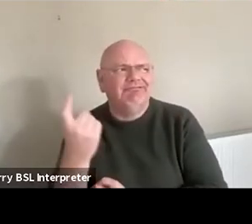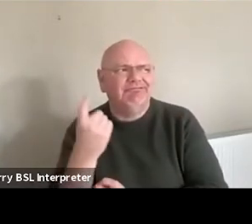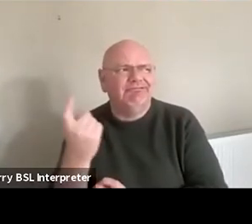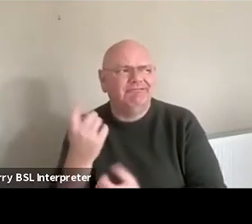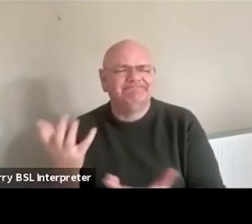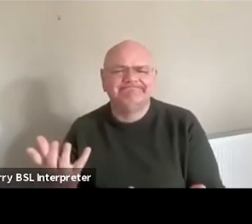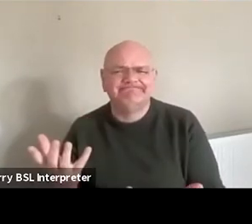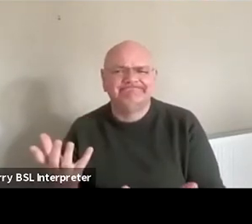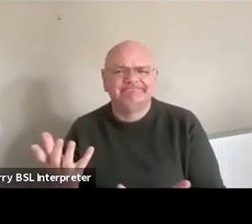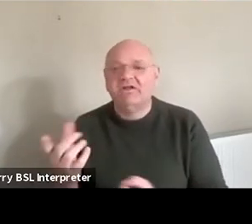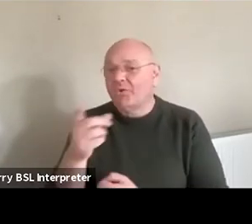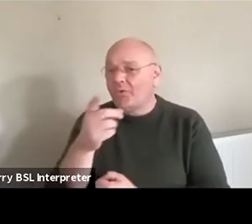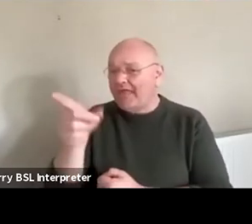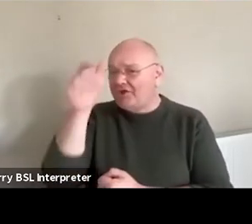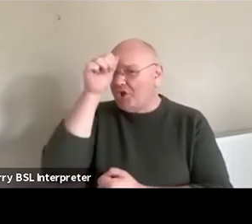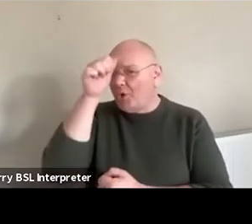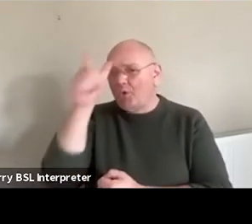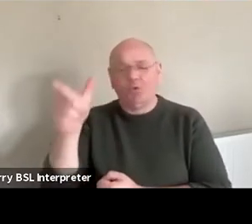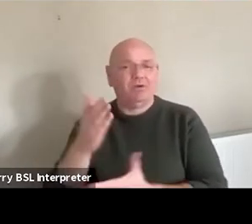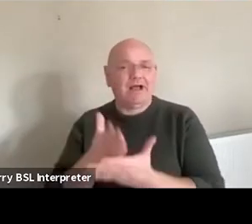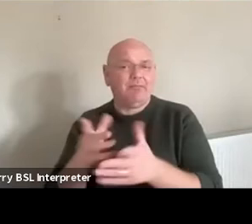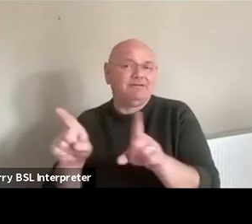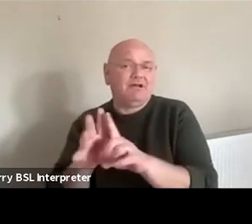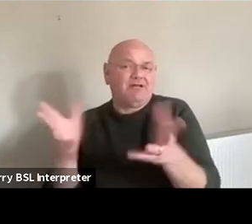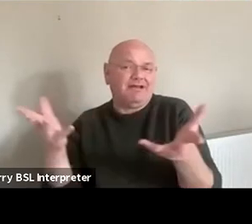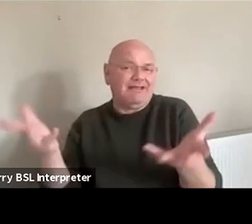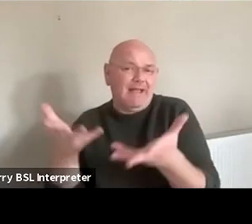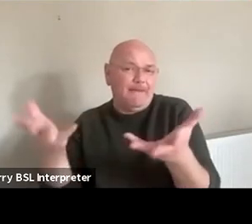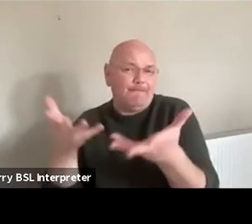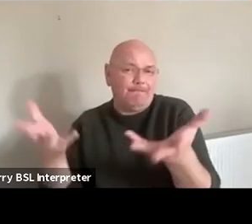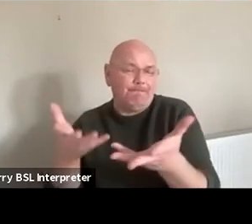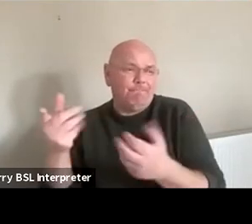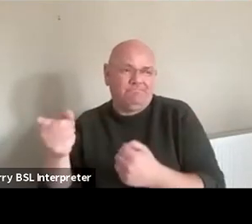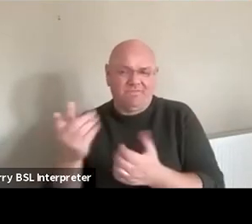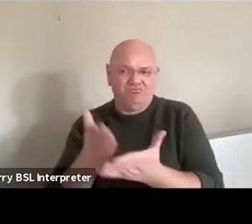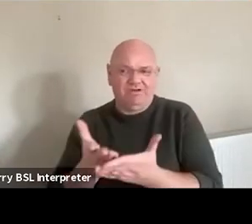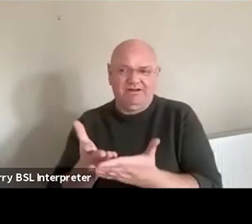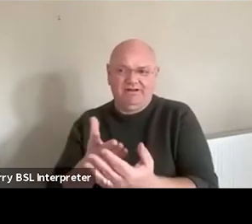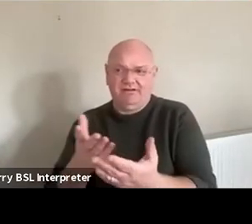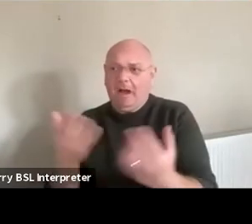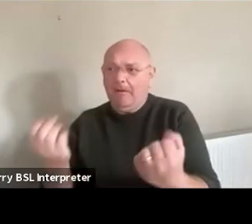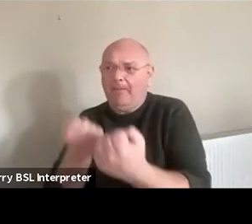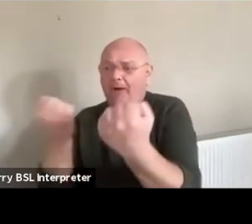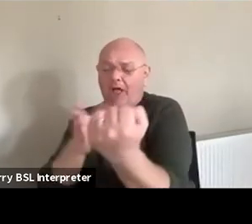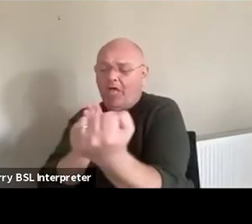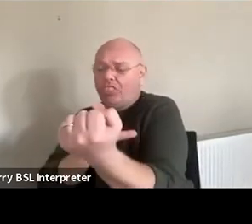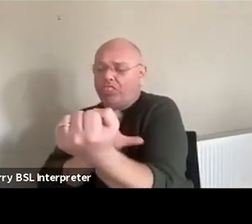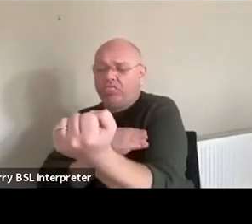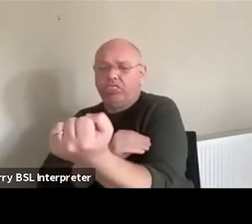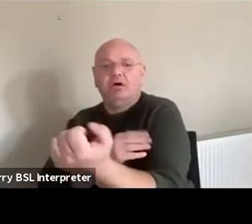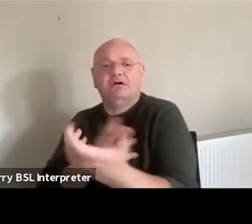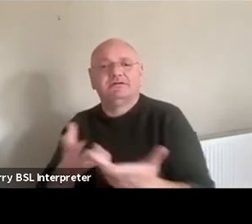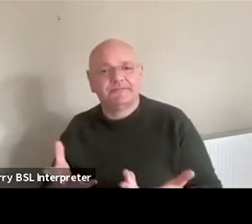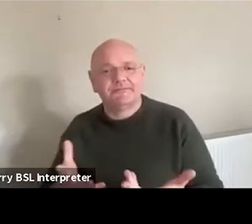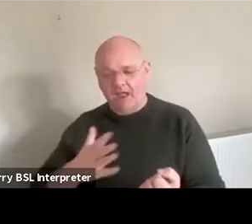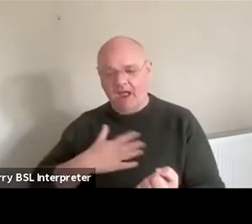and they know, like, they know they're just playing the game. They know they don't really have power. So I love to see young people